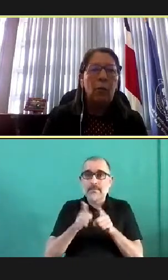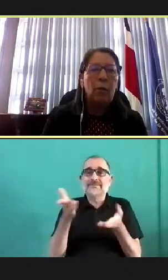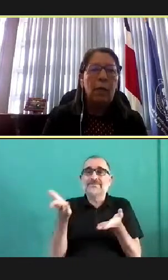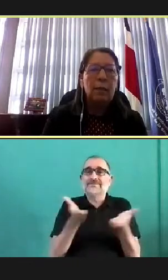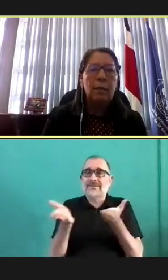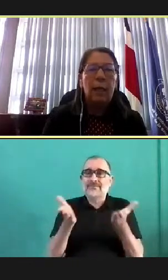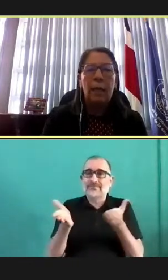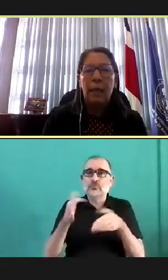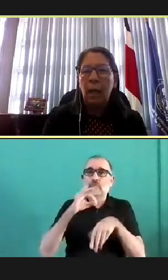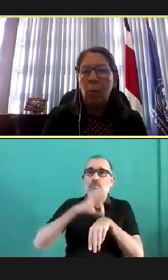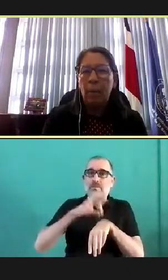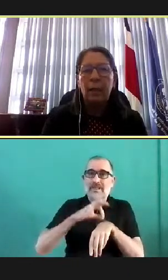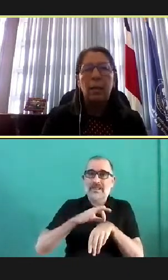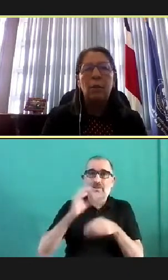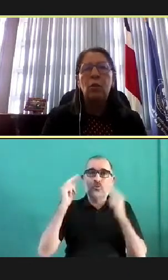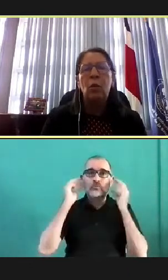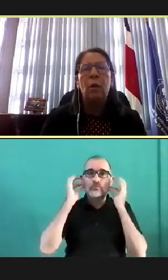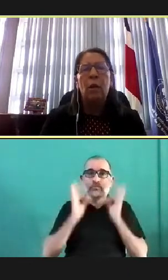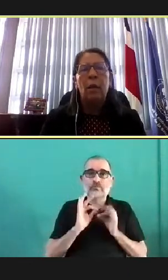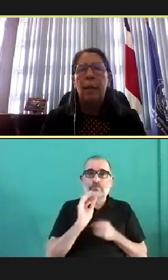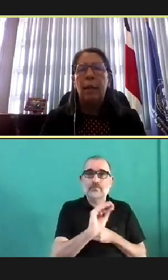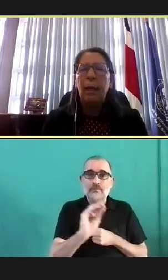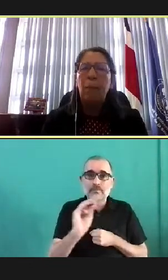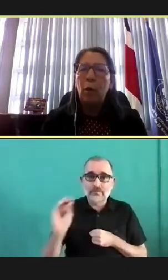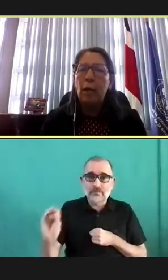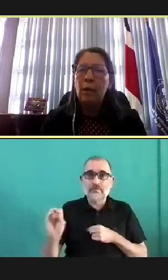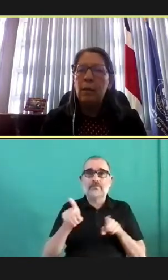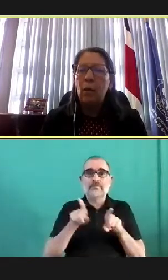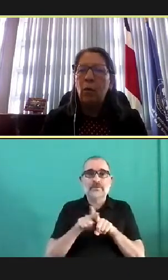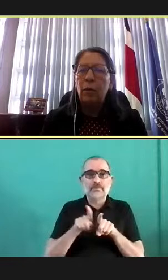And through these, we